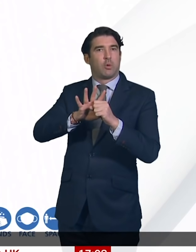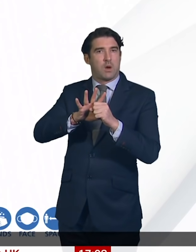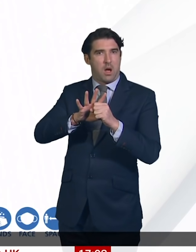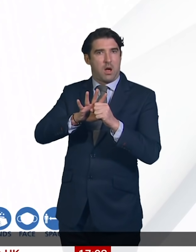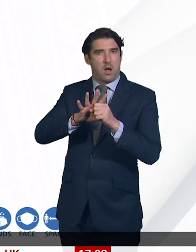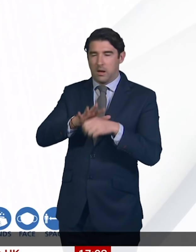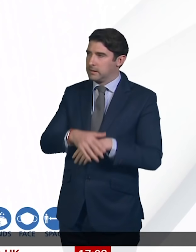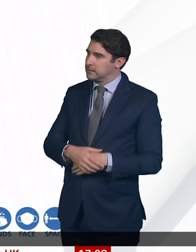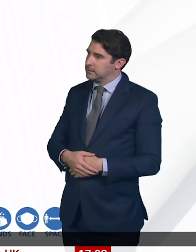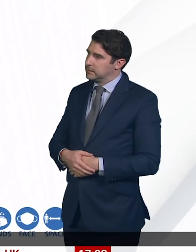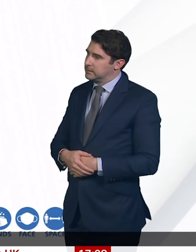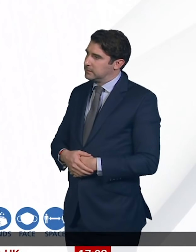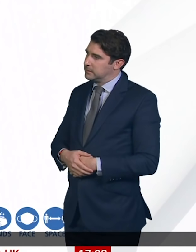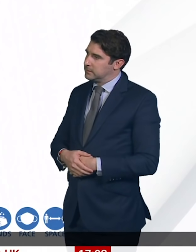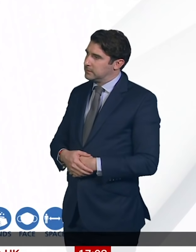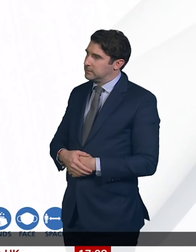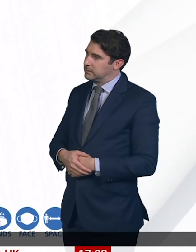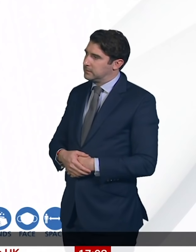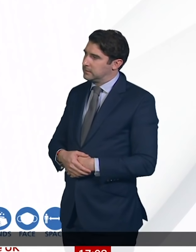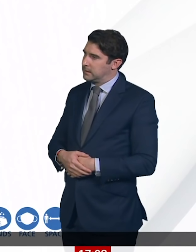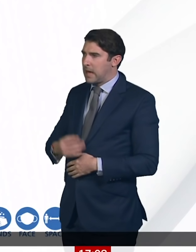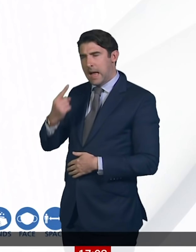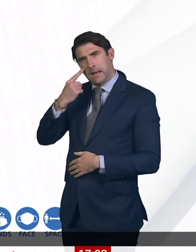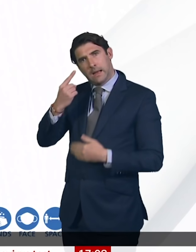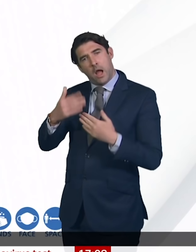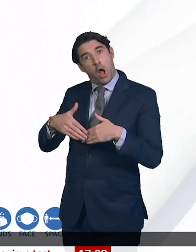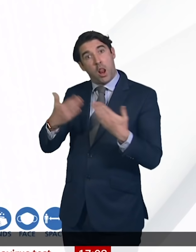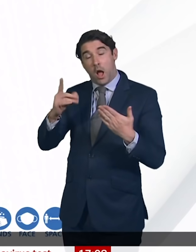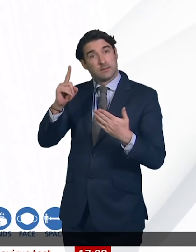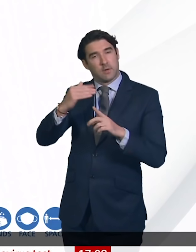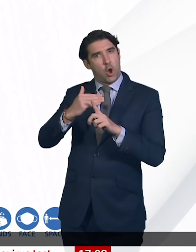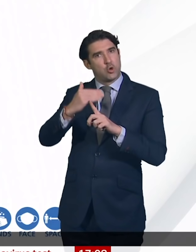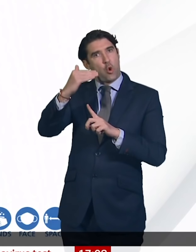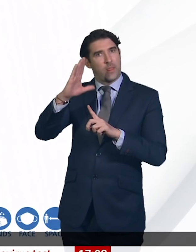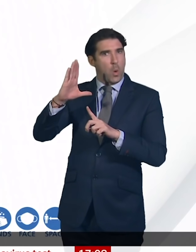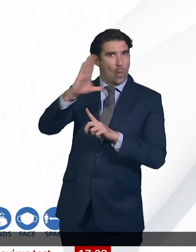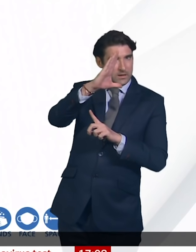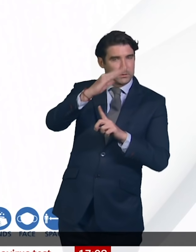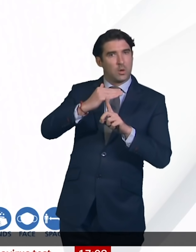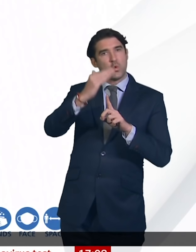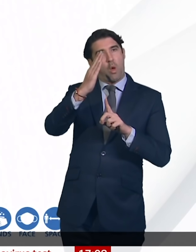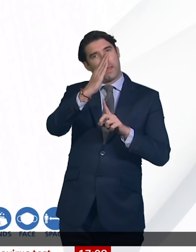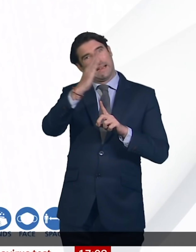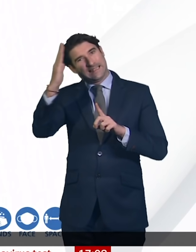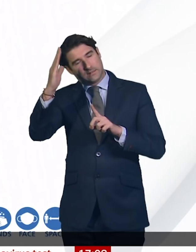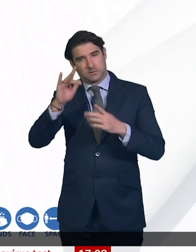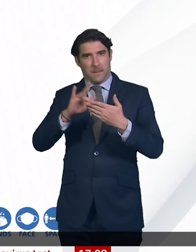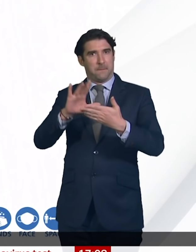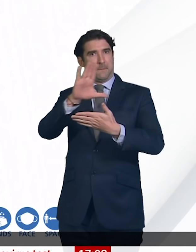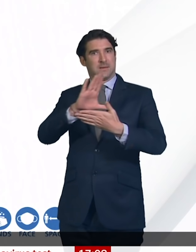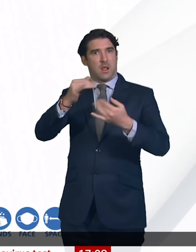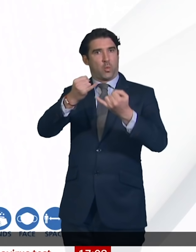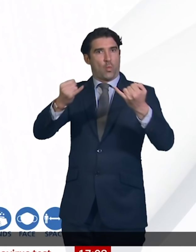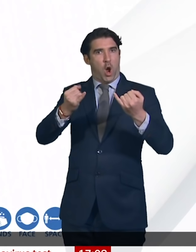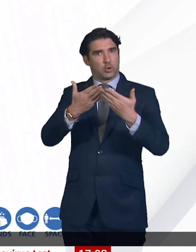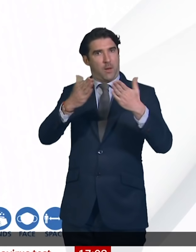heavy concentration in particular areas, in particular in the northwest, the northeast, and parts of the Midlands.